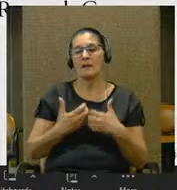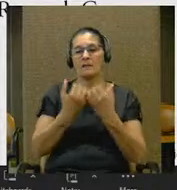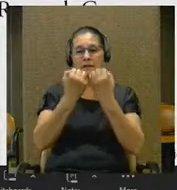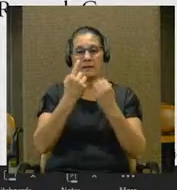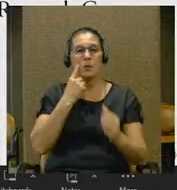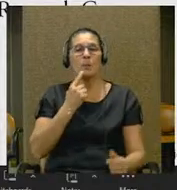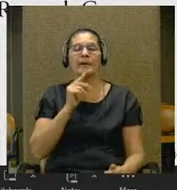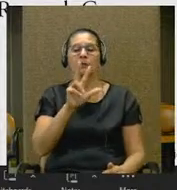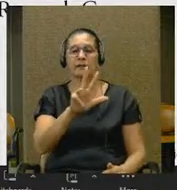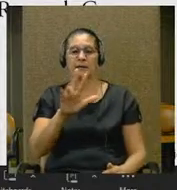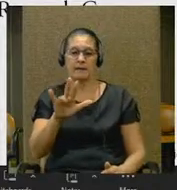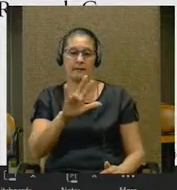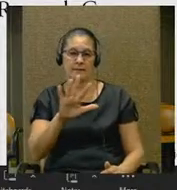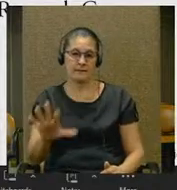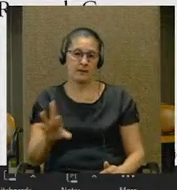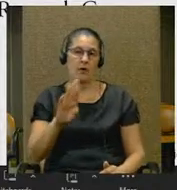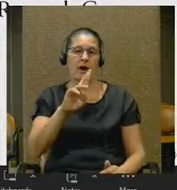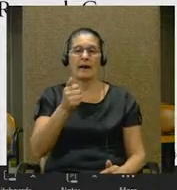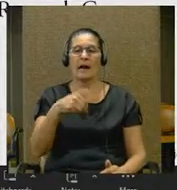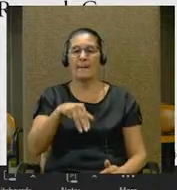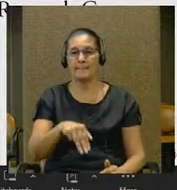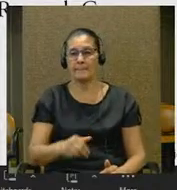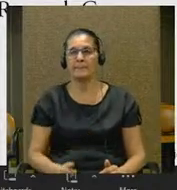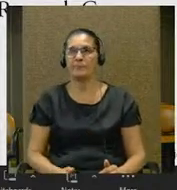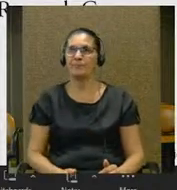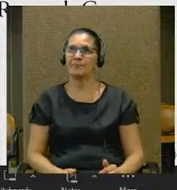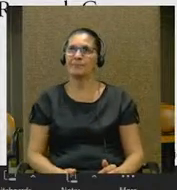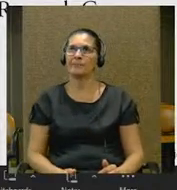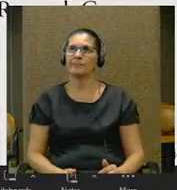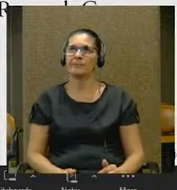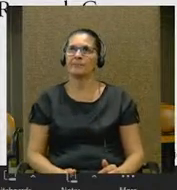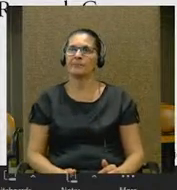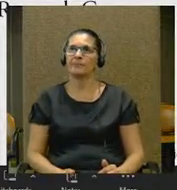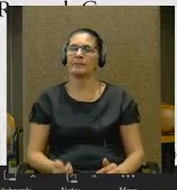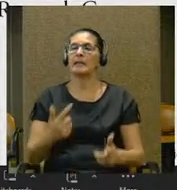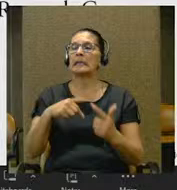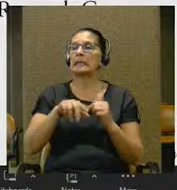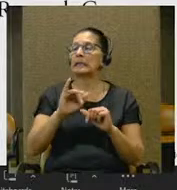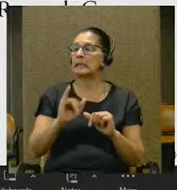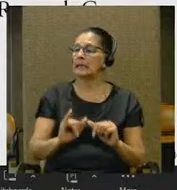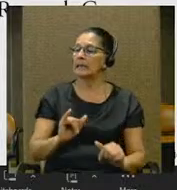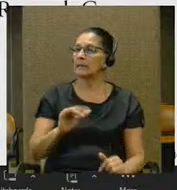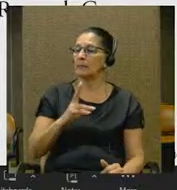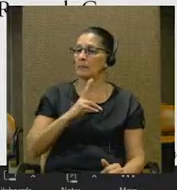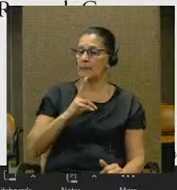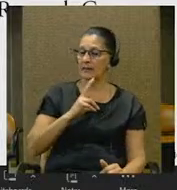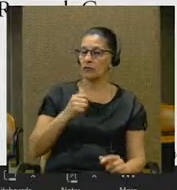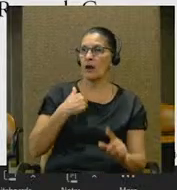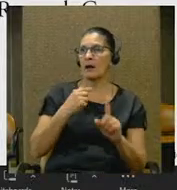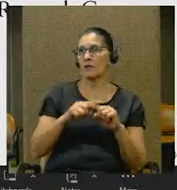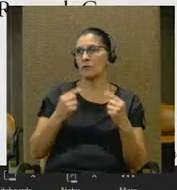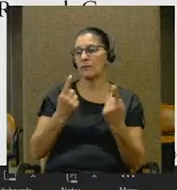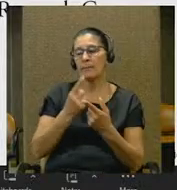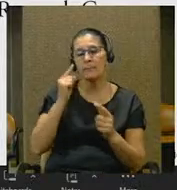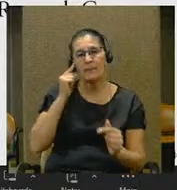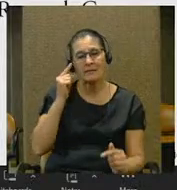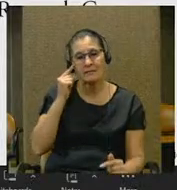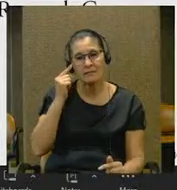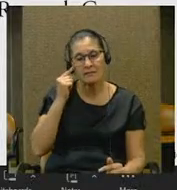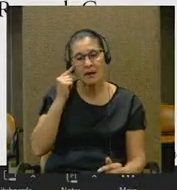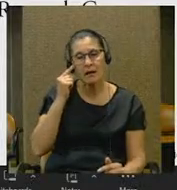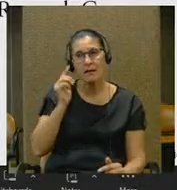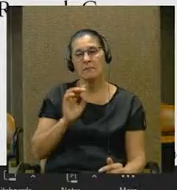aspects of substance use and drug policy. And for me personally, I've spent a lot of time thinking about fentanyl markets and